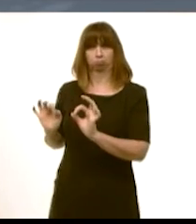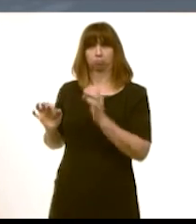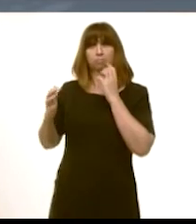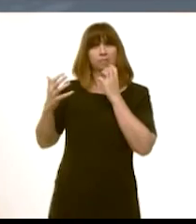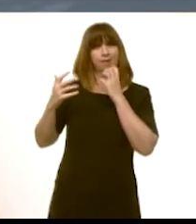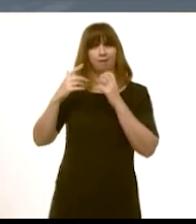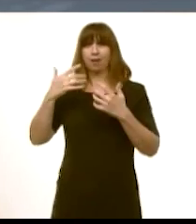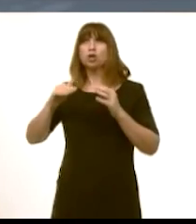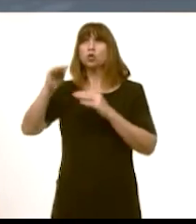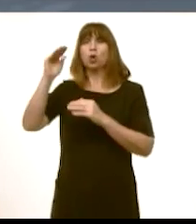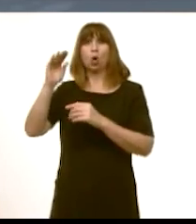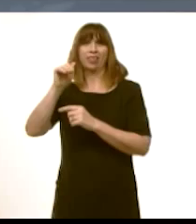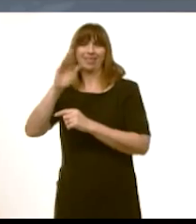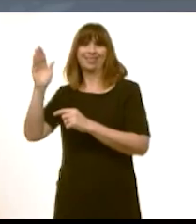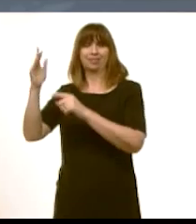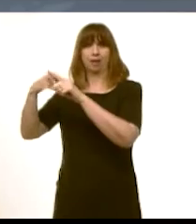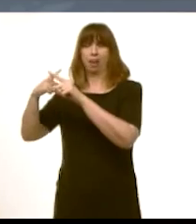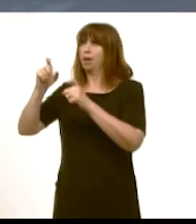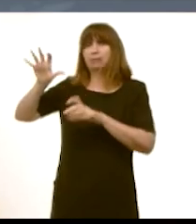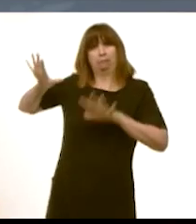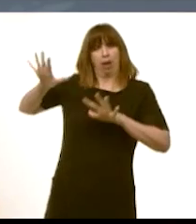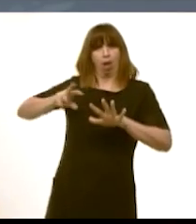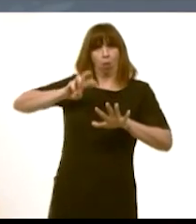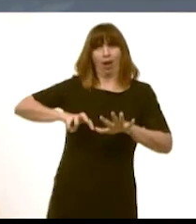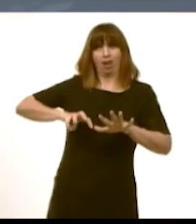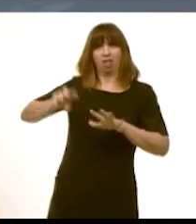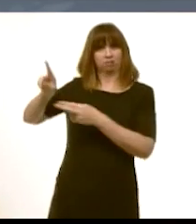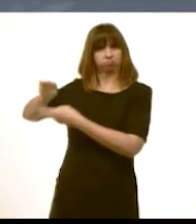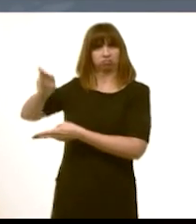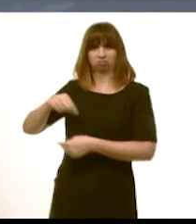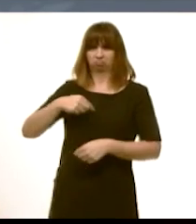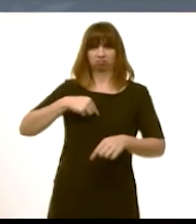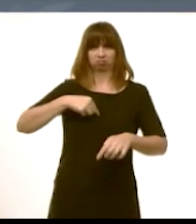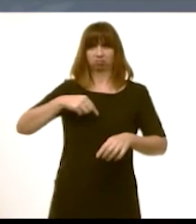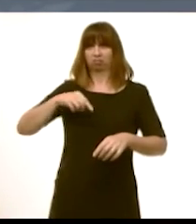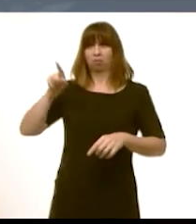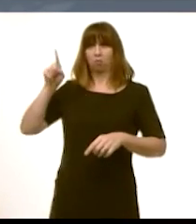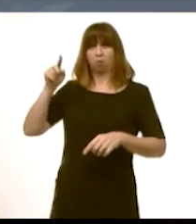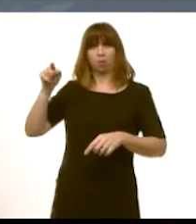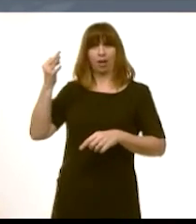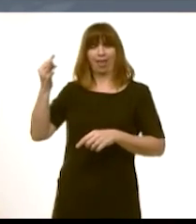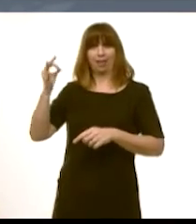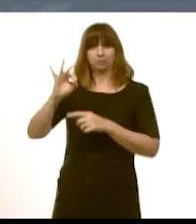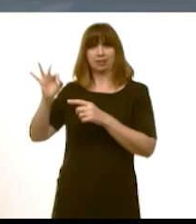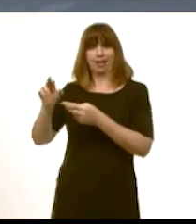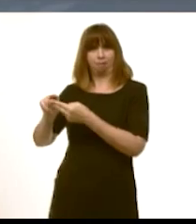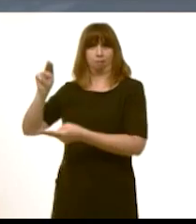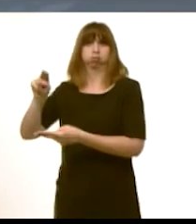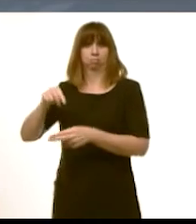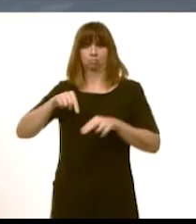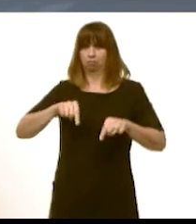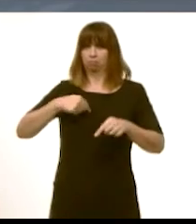to Wales, had an increase of 2% in wages, while the UK average increased by 1.8%. What do you